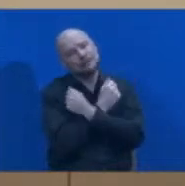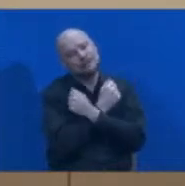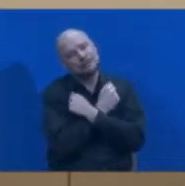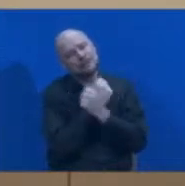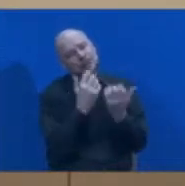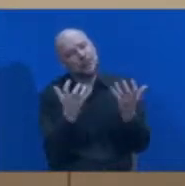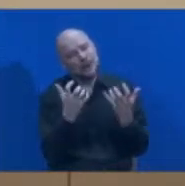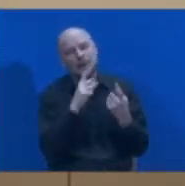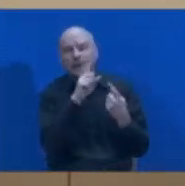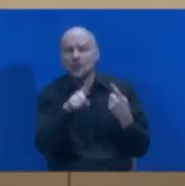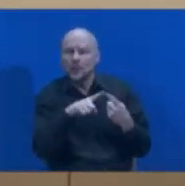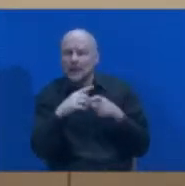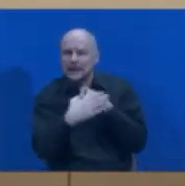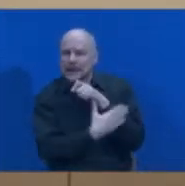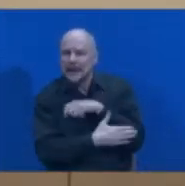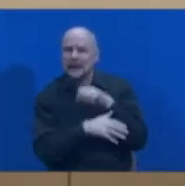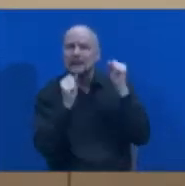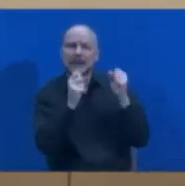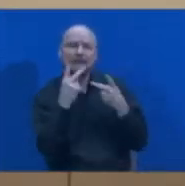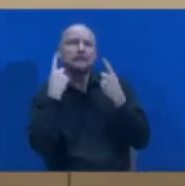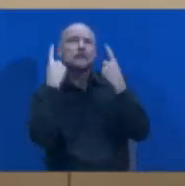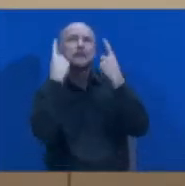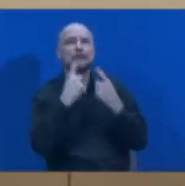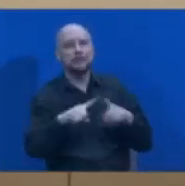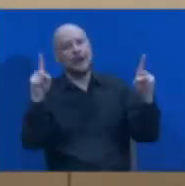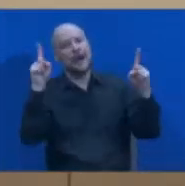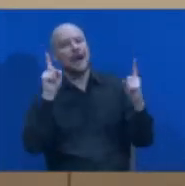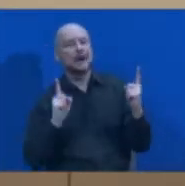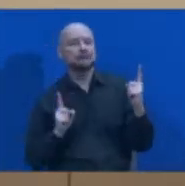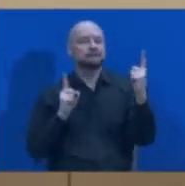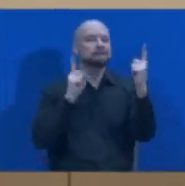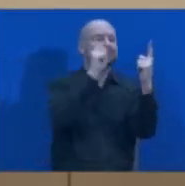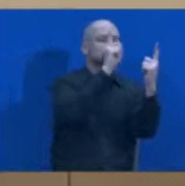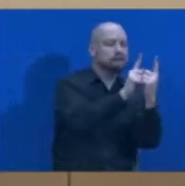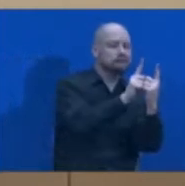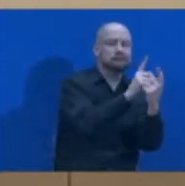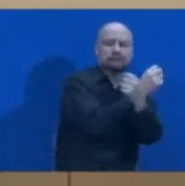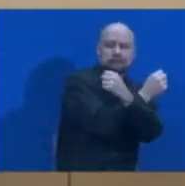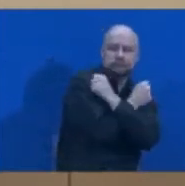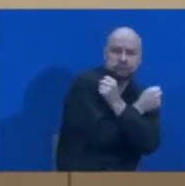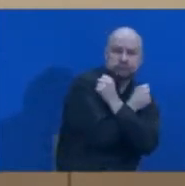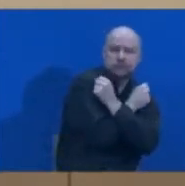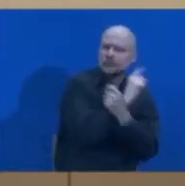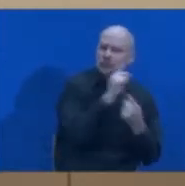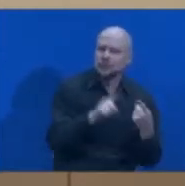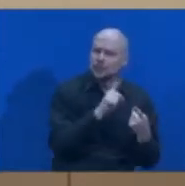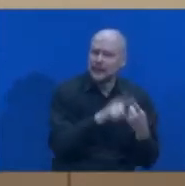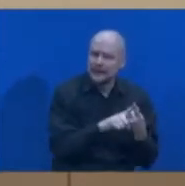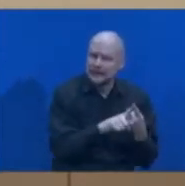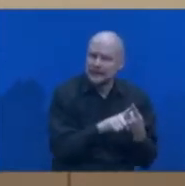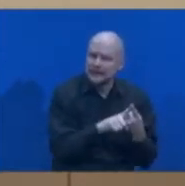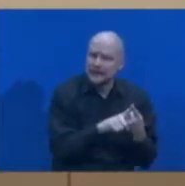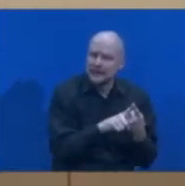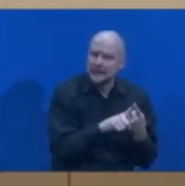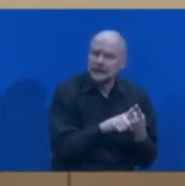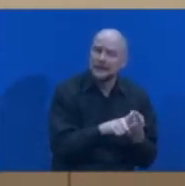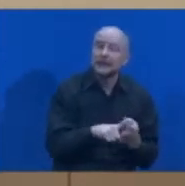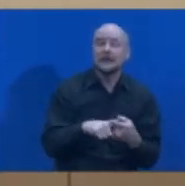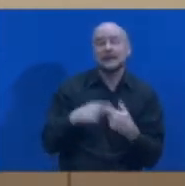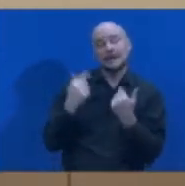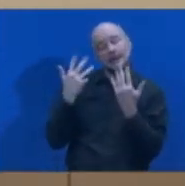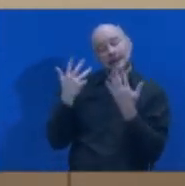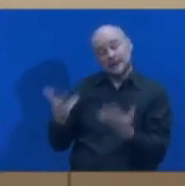to allow people to see their loved ones in person again in those nursing homes? Well, if you'll look